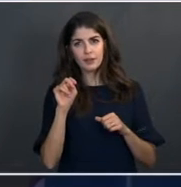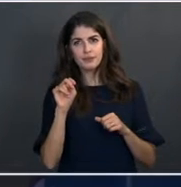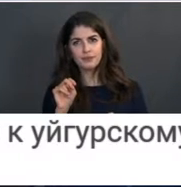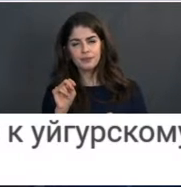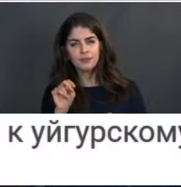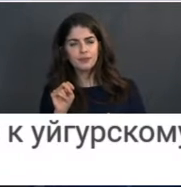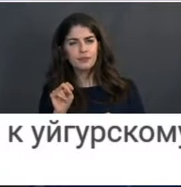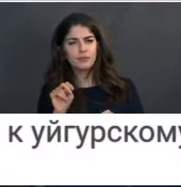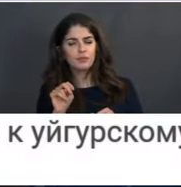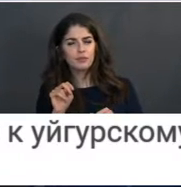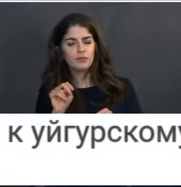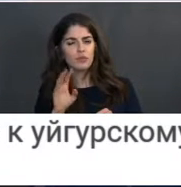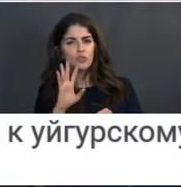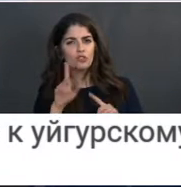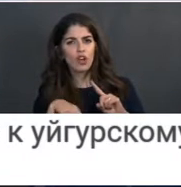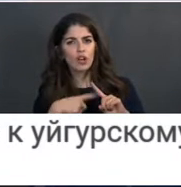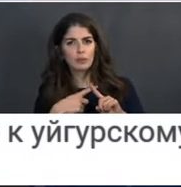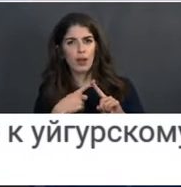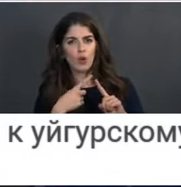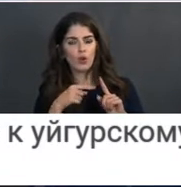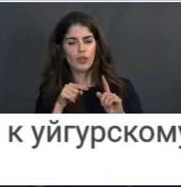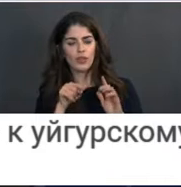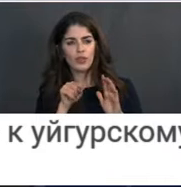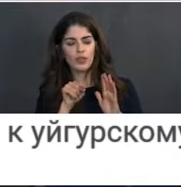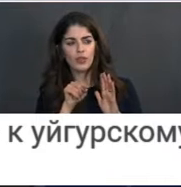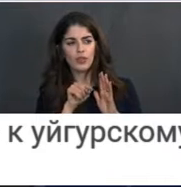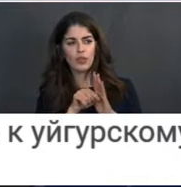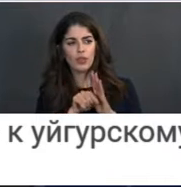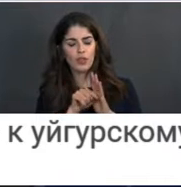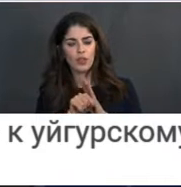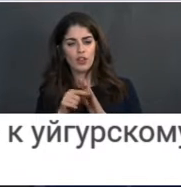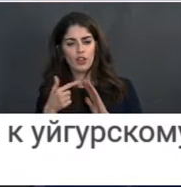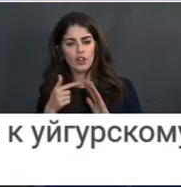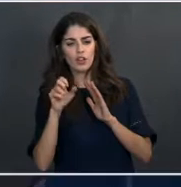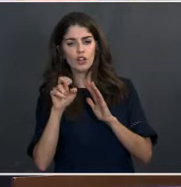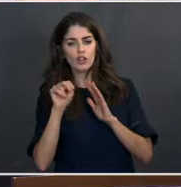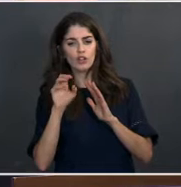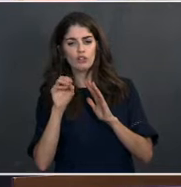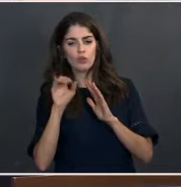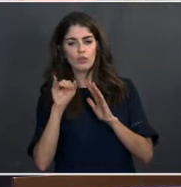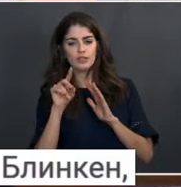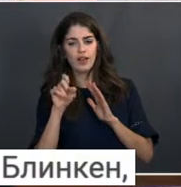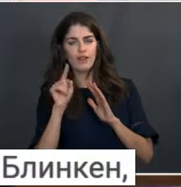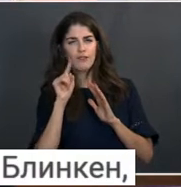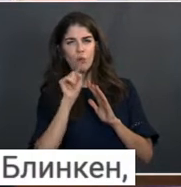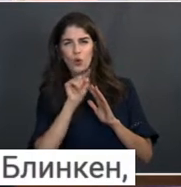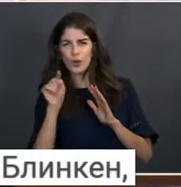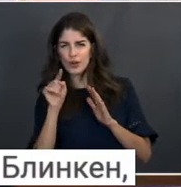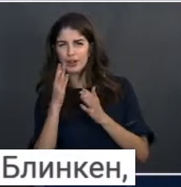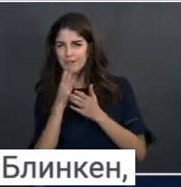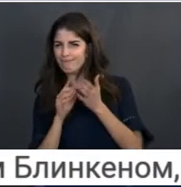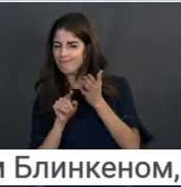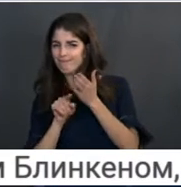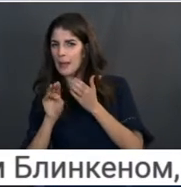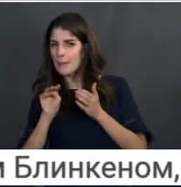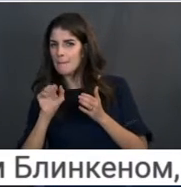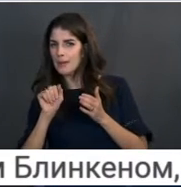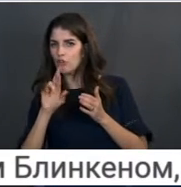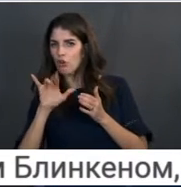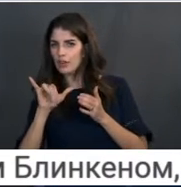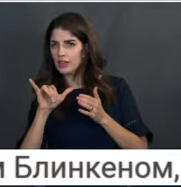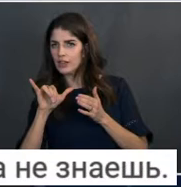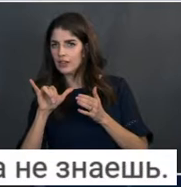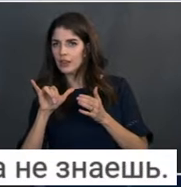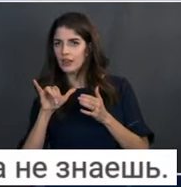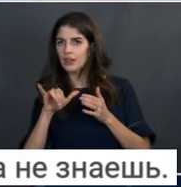genocide concerning the Chinese treatment of the Uyghur minority? Yes, the Secretary Blinken, I almost